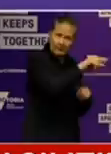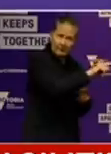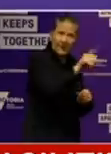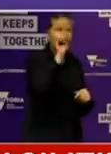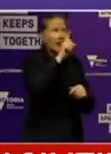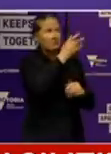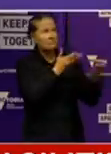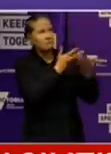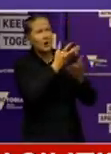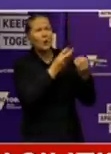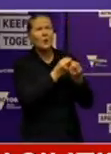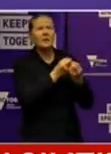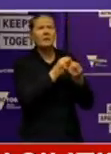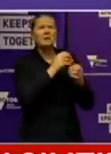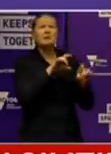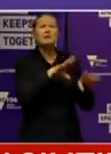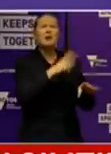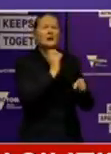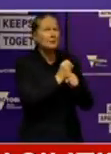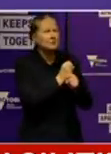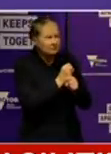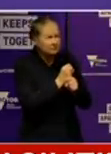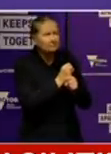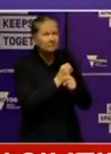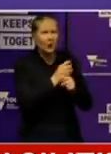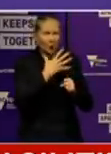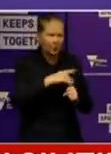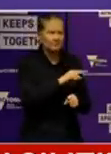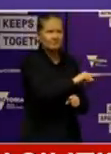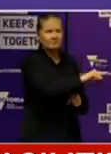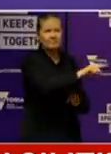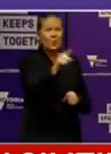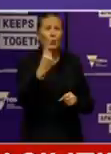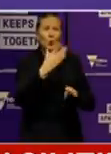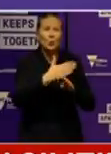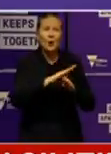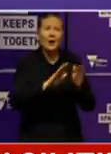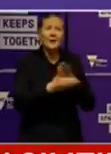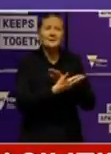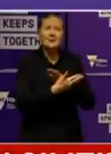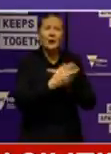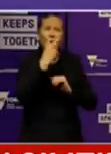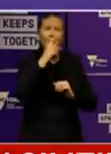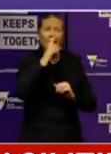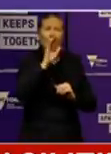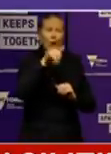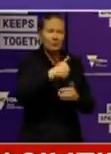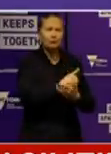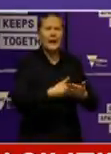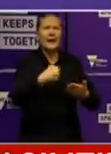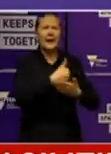these issues to ensure that we can get aged care workers routinely tested for coronavirus, again just to make sure that we